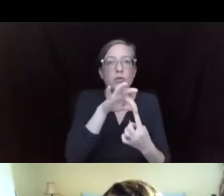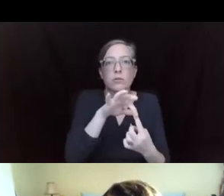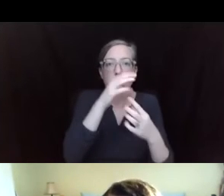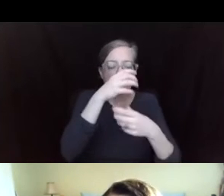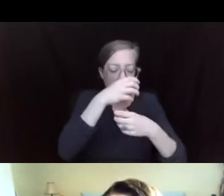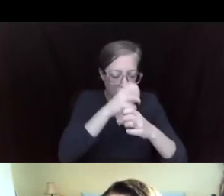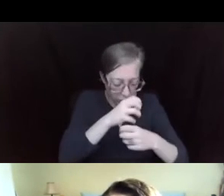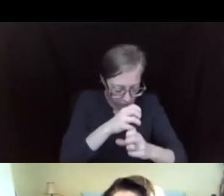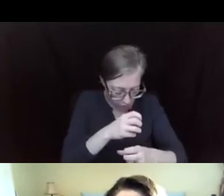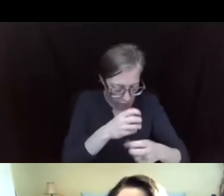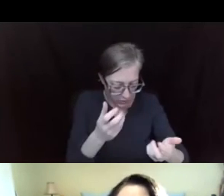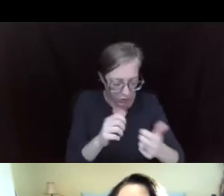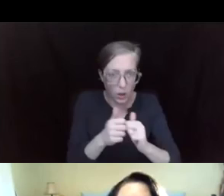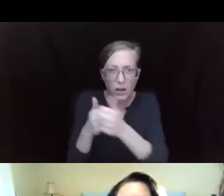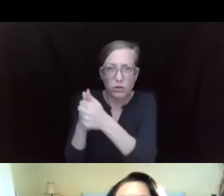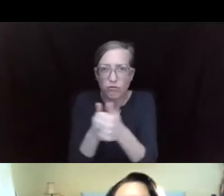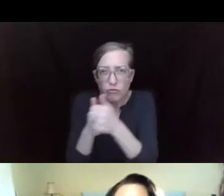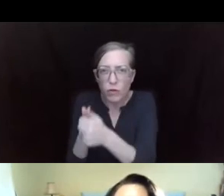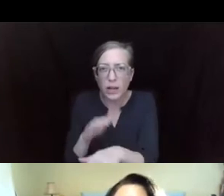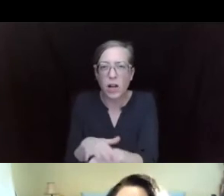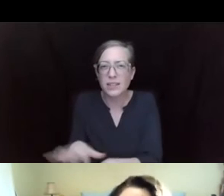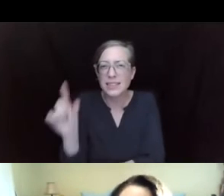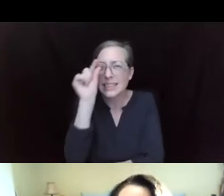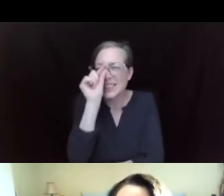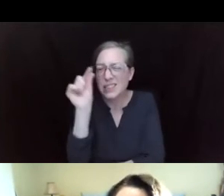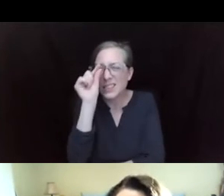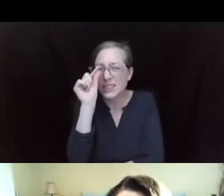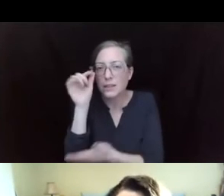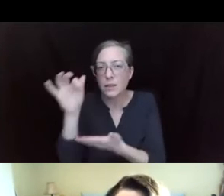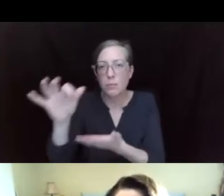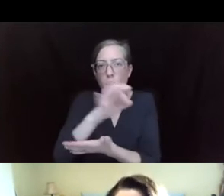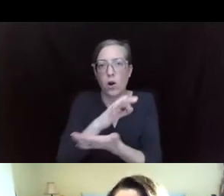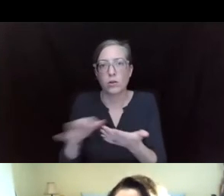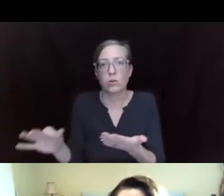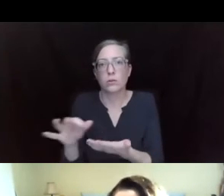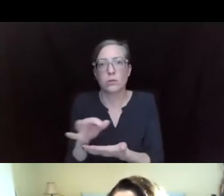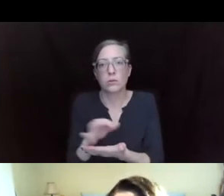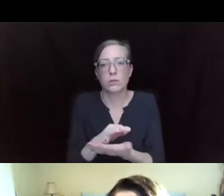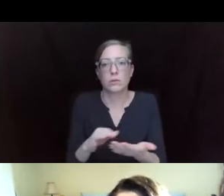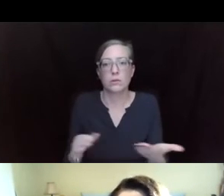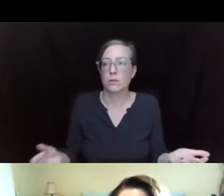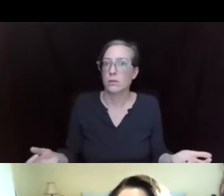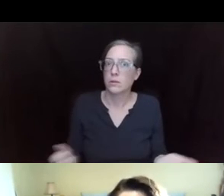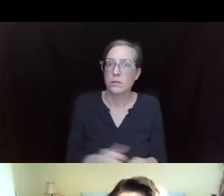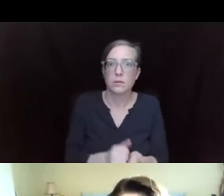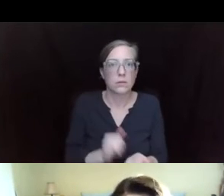velocimetry tracking on very tiny particles or particles that have a weak fluorescent signal, simply